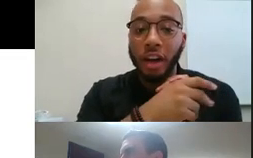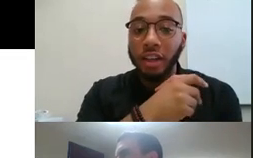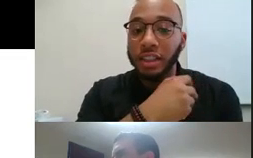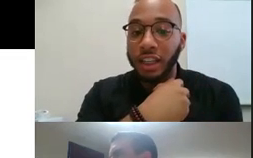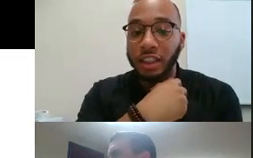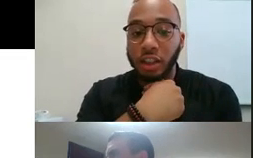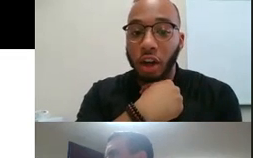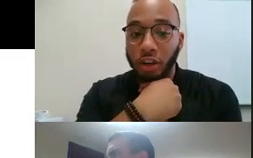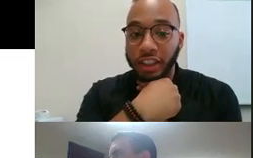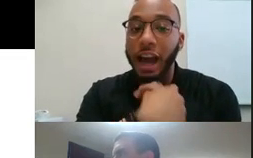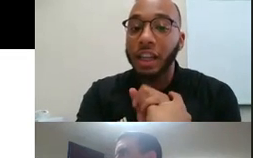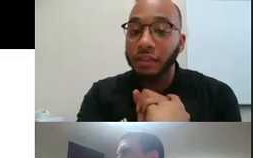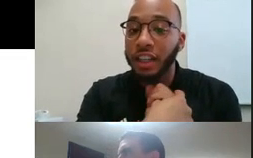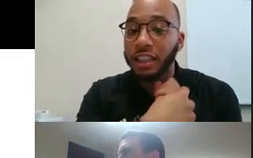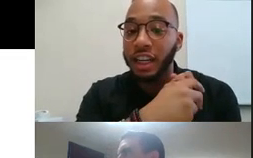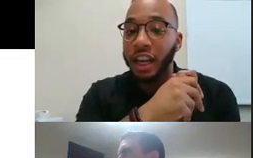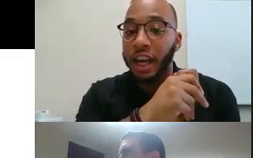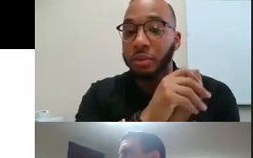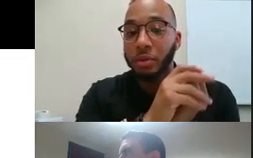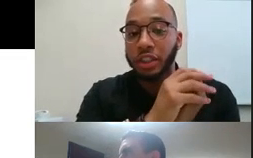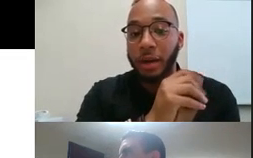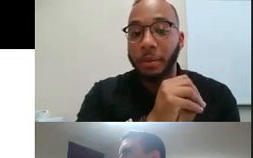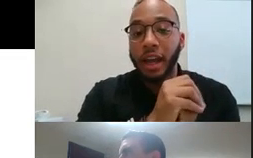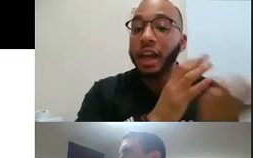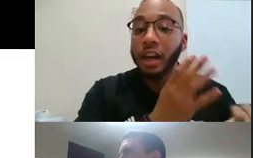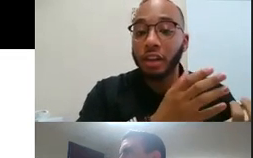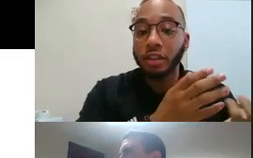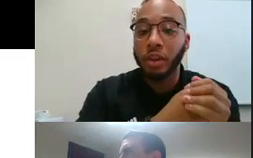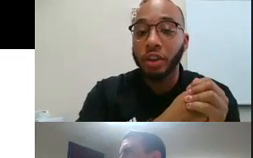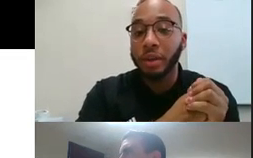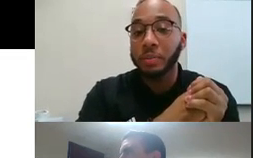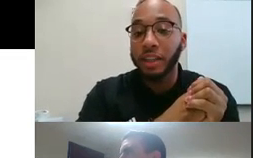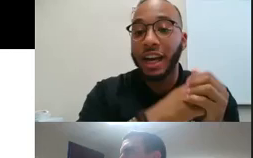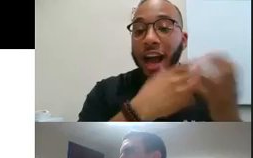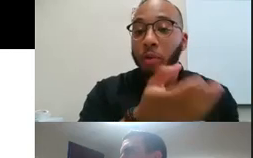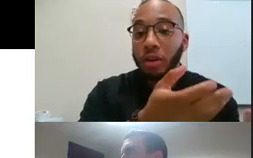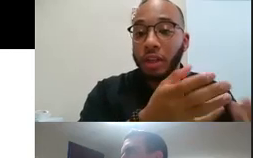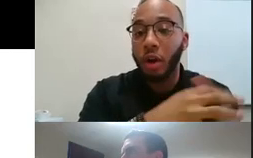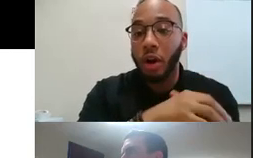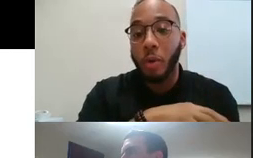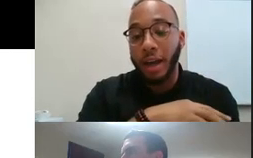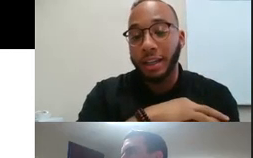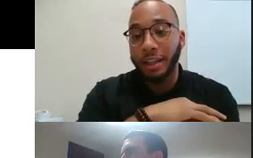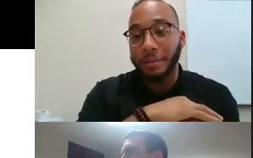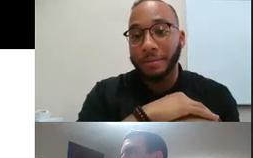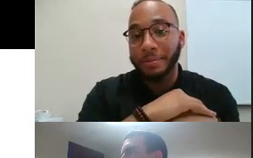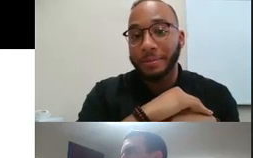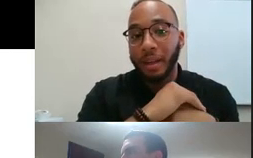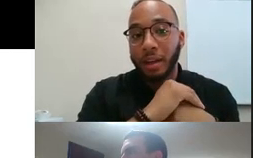Above all else, let's just all agree to actively listen and engage with the workshop and others, whether you express that outwardly or